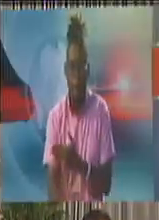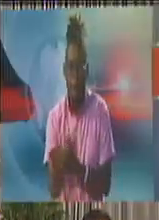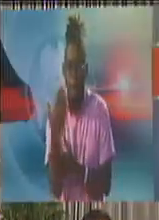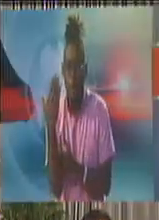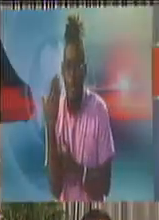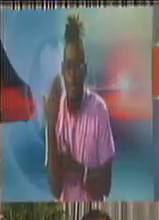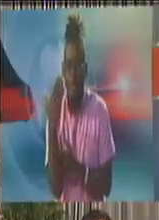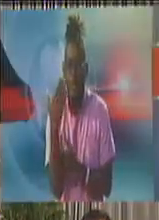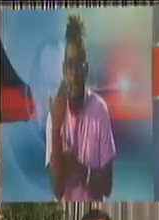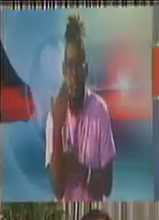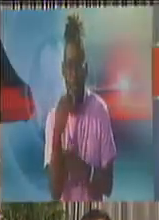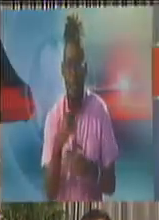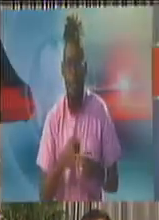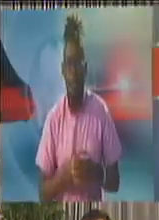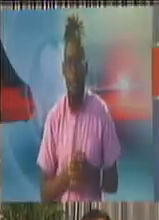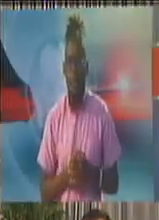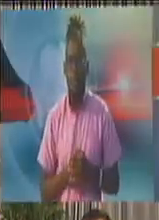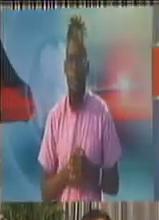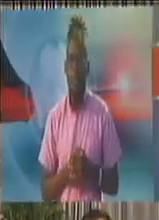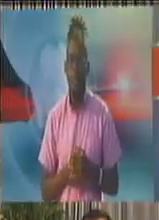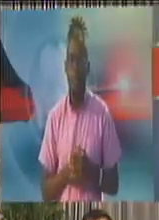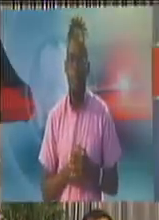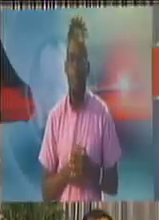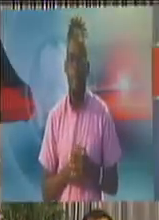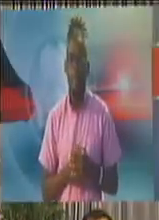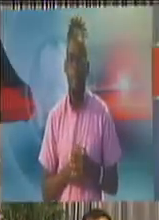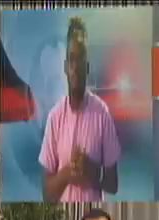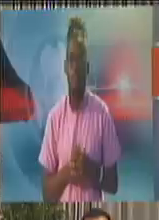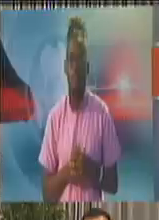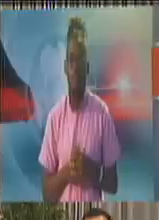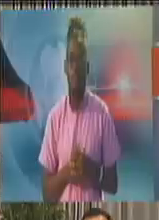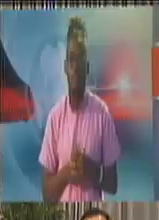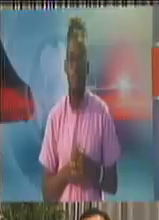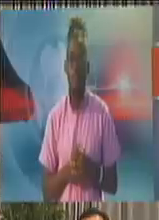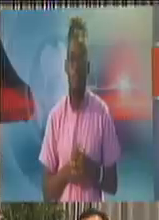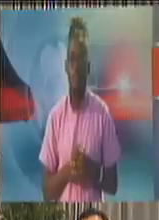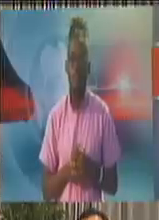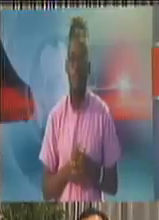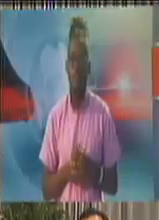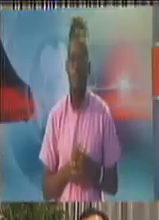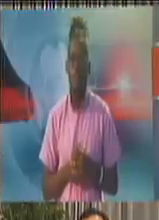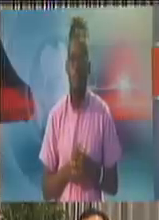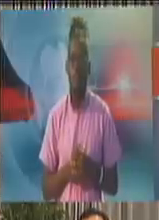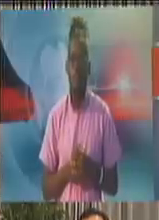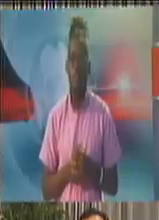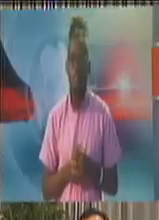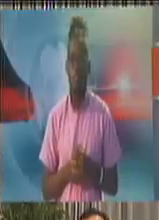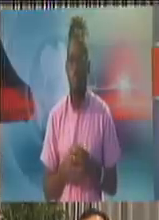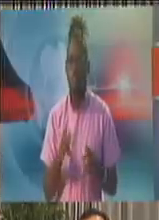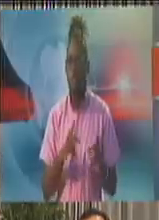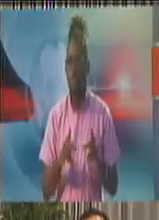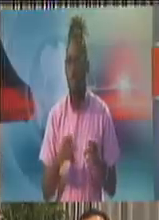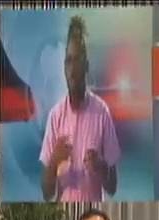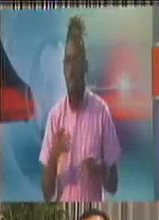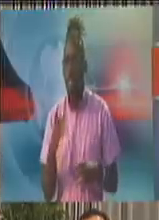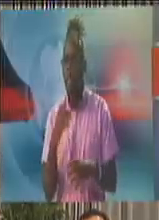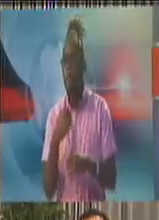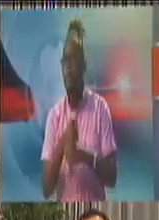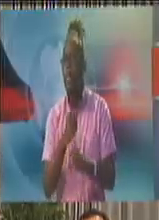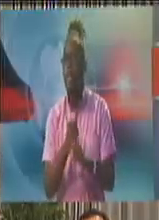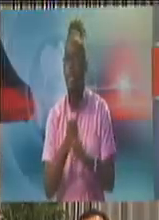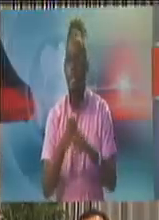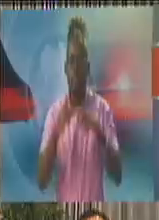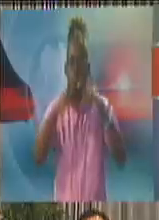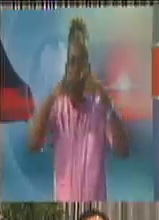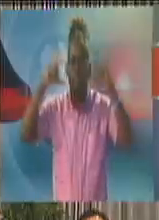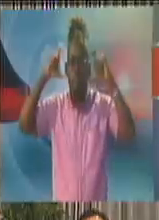Minister Deyalsingh, private manufacturers of cloth masks are saying that they are running out of material